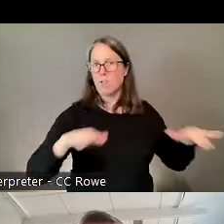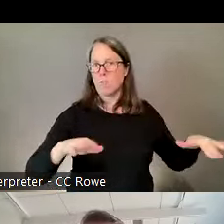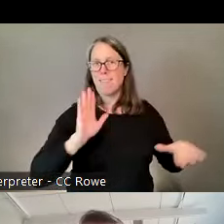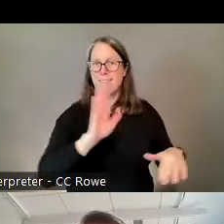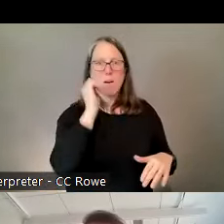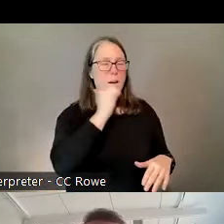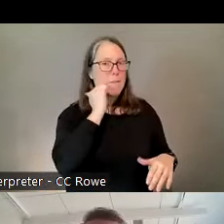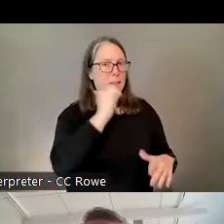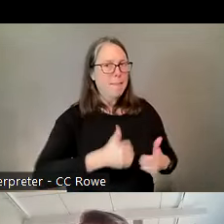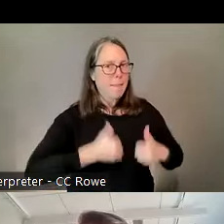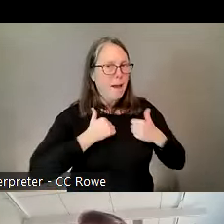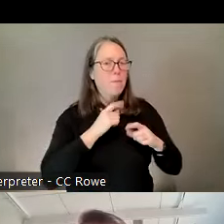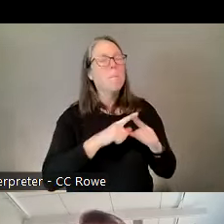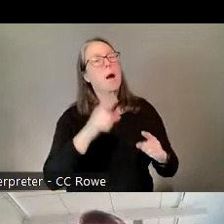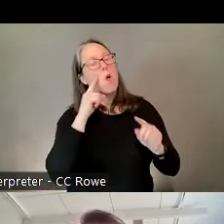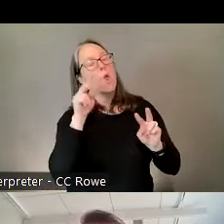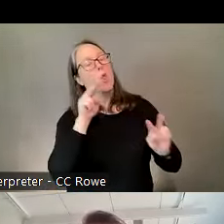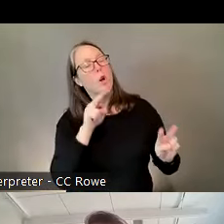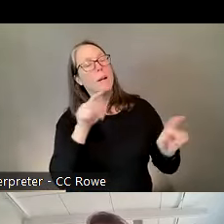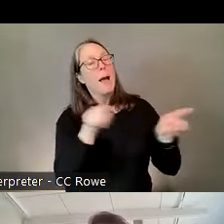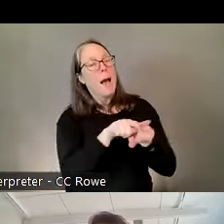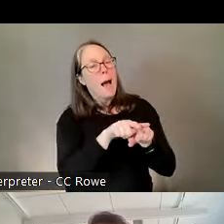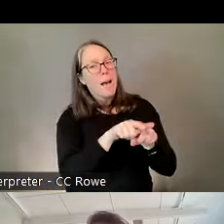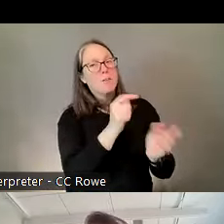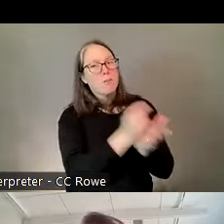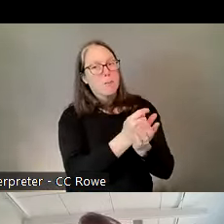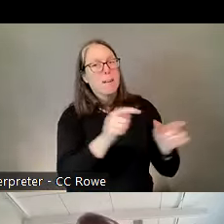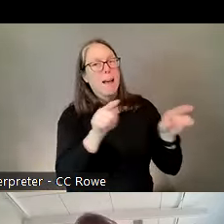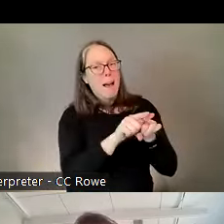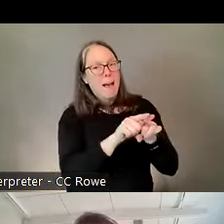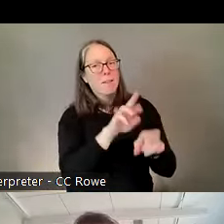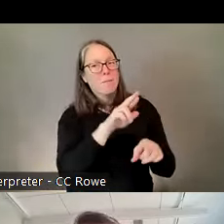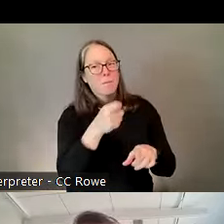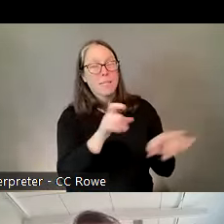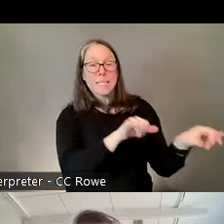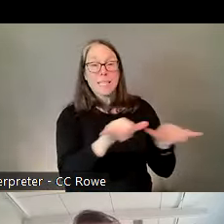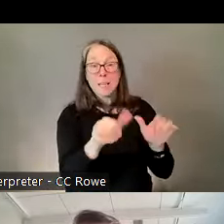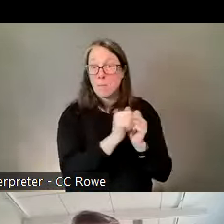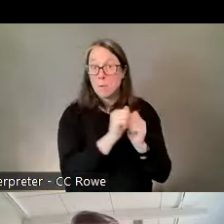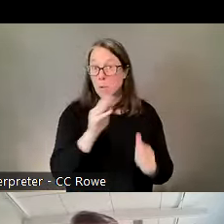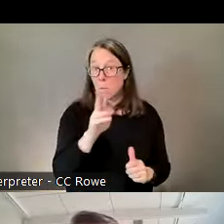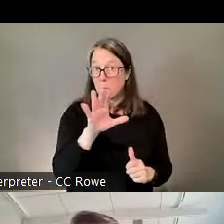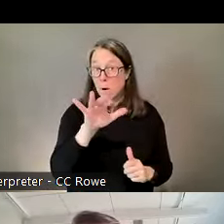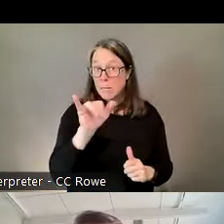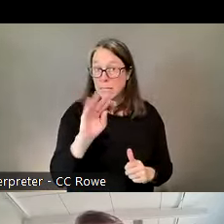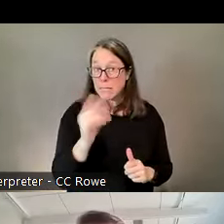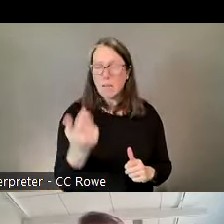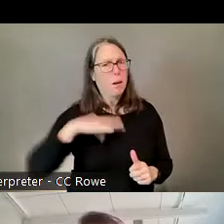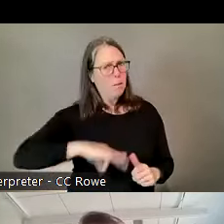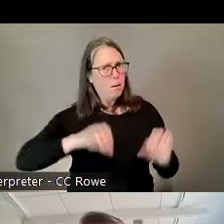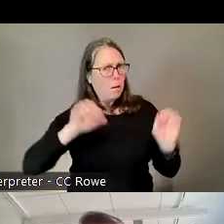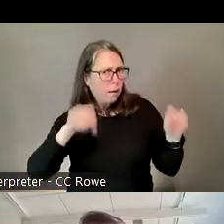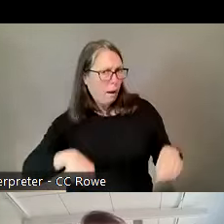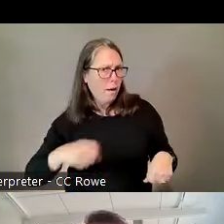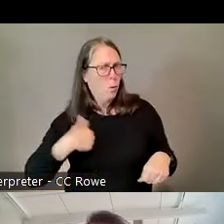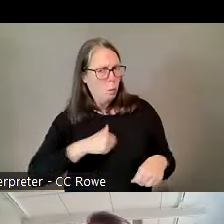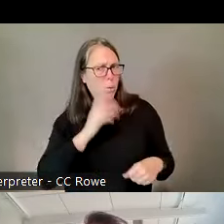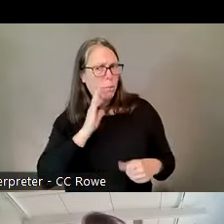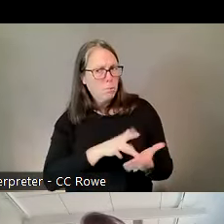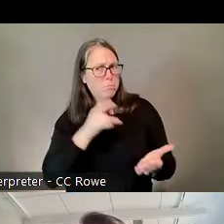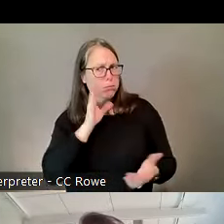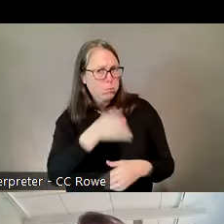them as a prescription, as a treatment, and as we're using those. Same thing with bracing. Bracing can be really useful, and we're going to utilize that. And